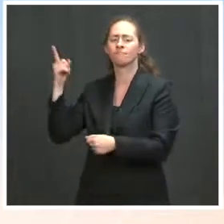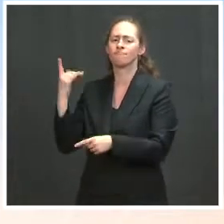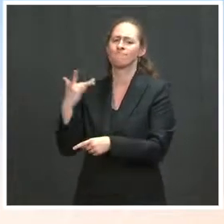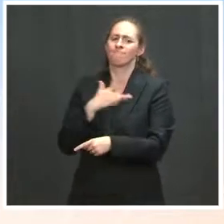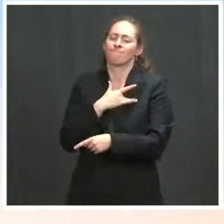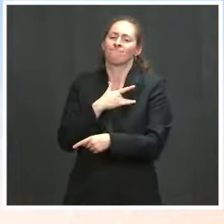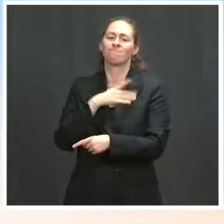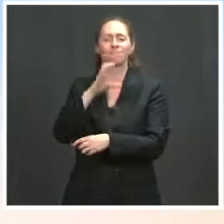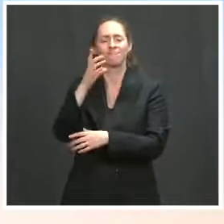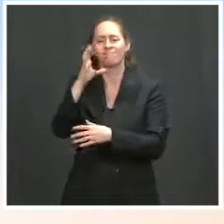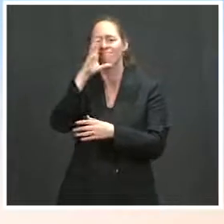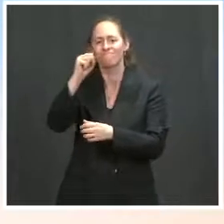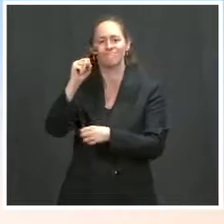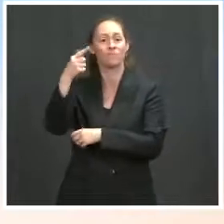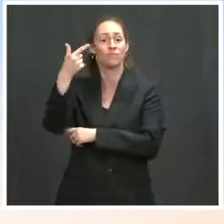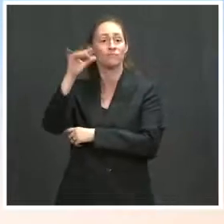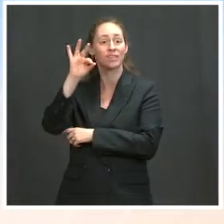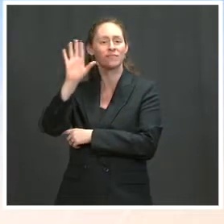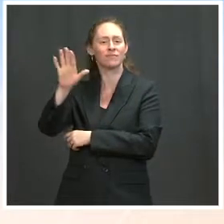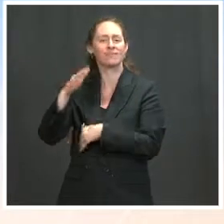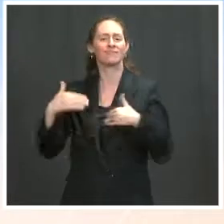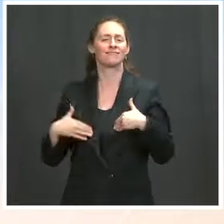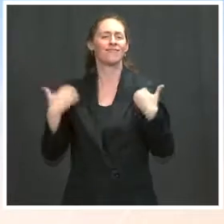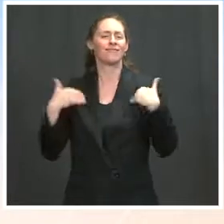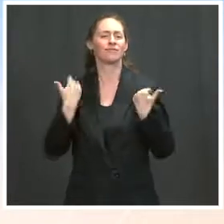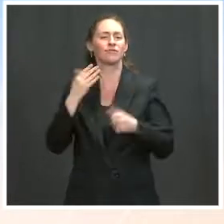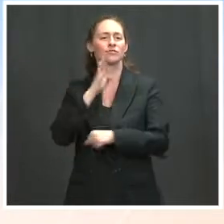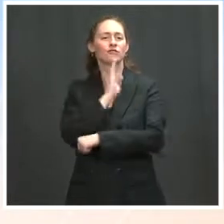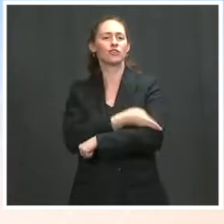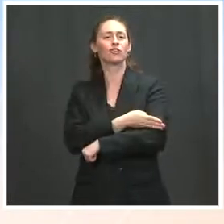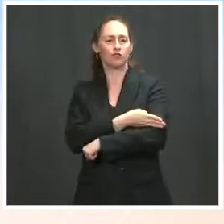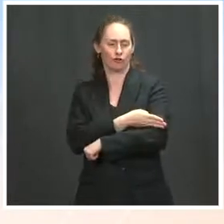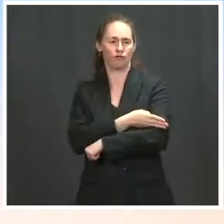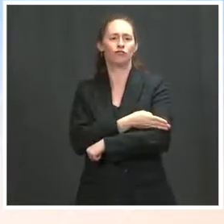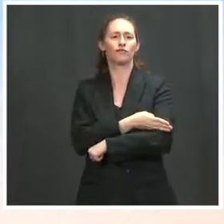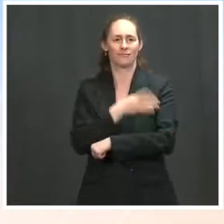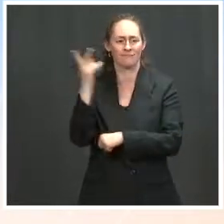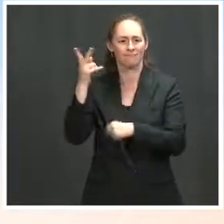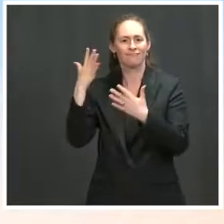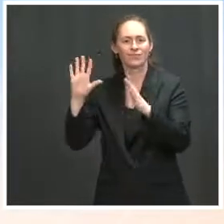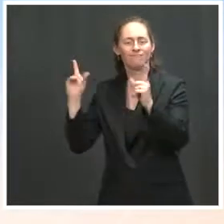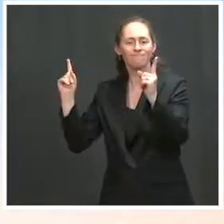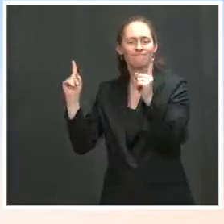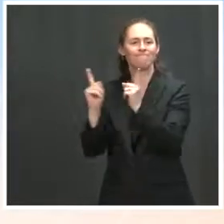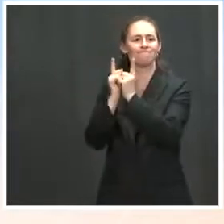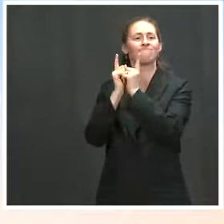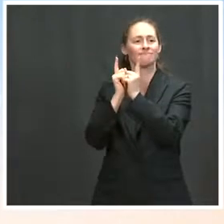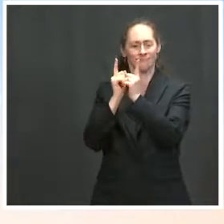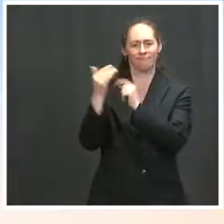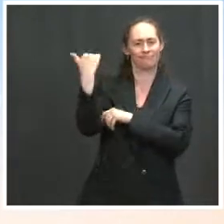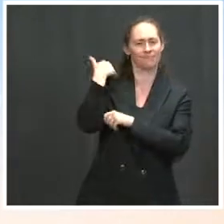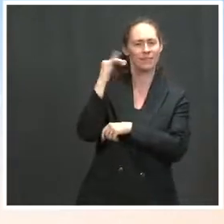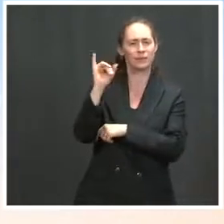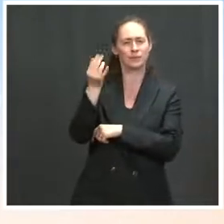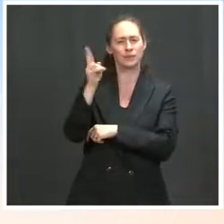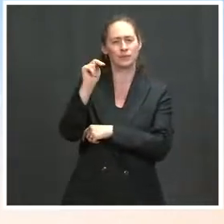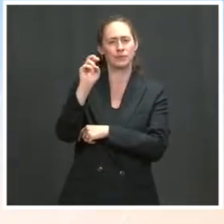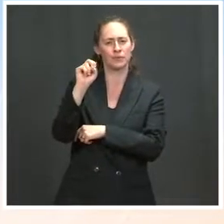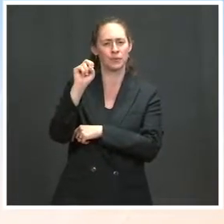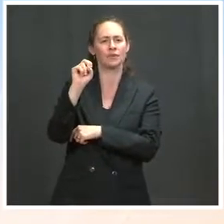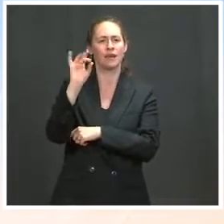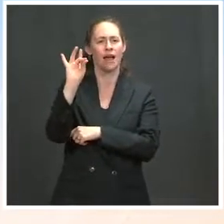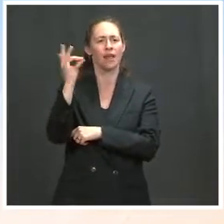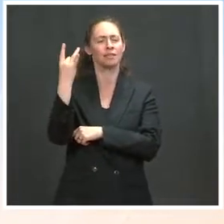met her before the funeral last year, I believe that was June 8th, and has kept her close to his